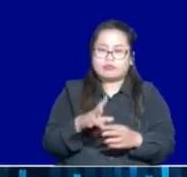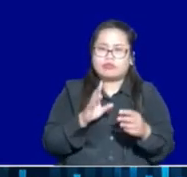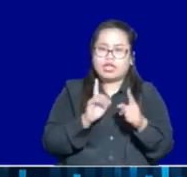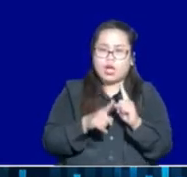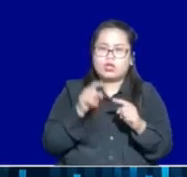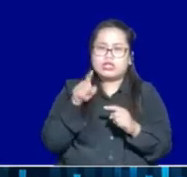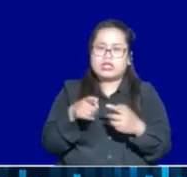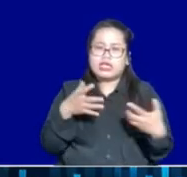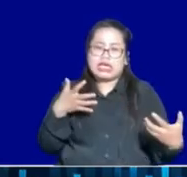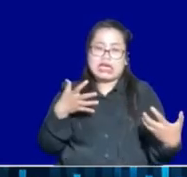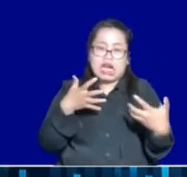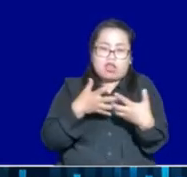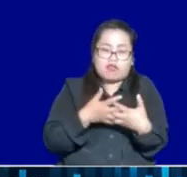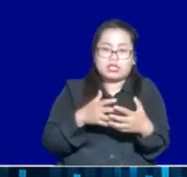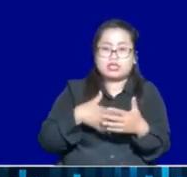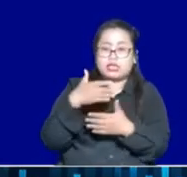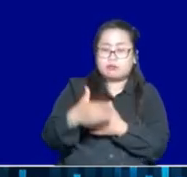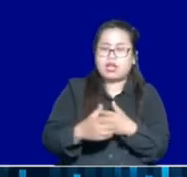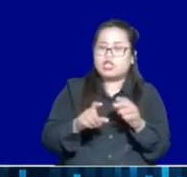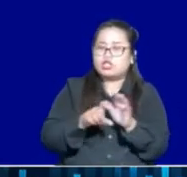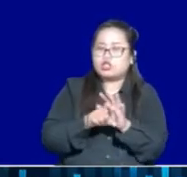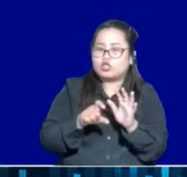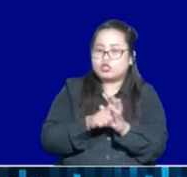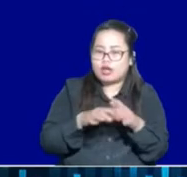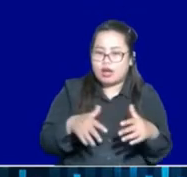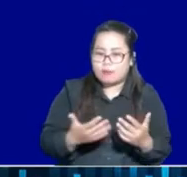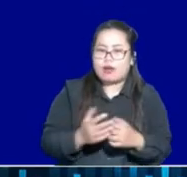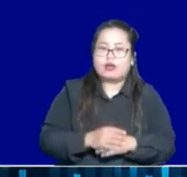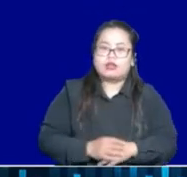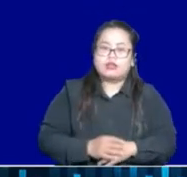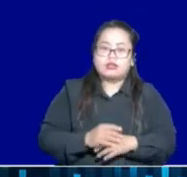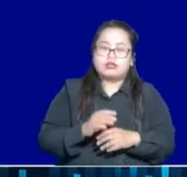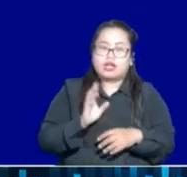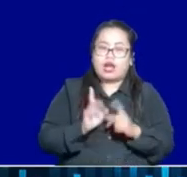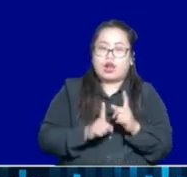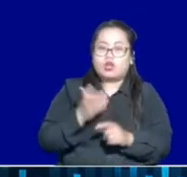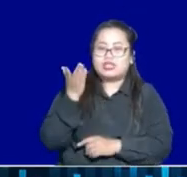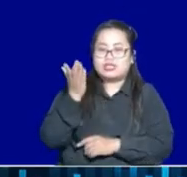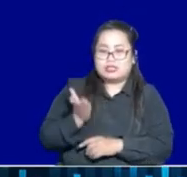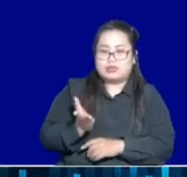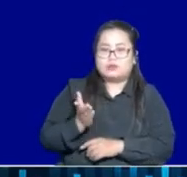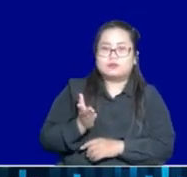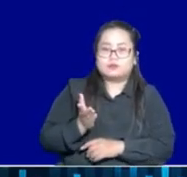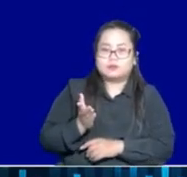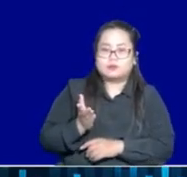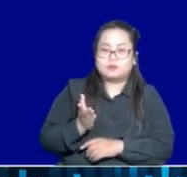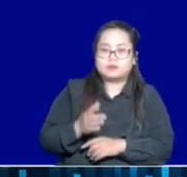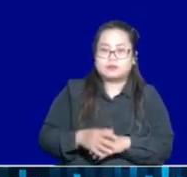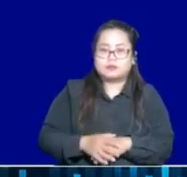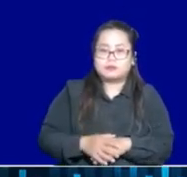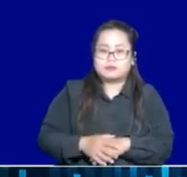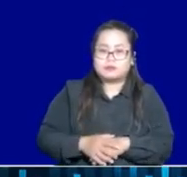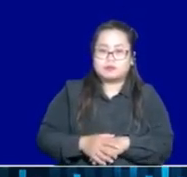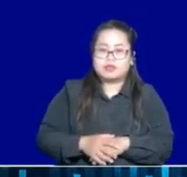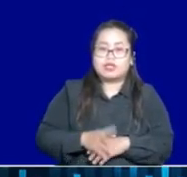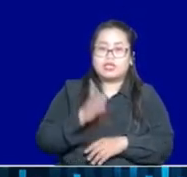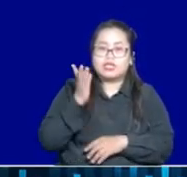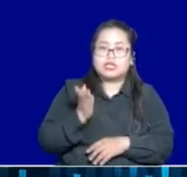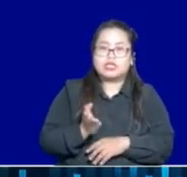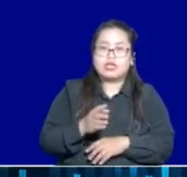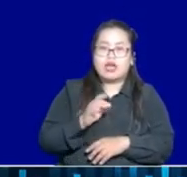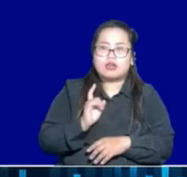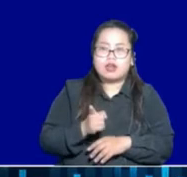One of them is that this is data for the world. This is world GDP, world exports of